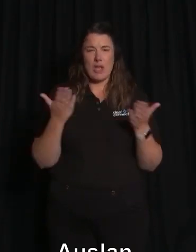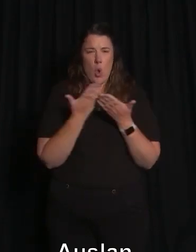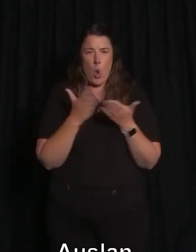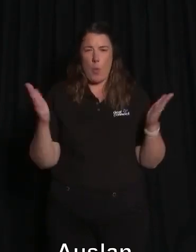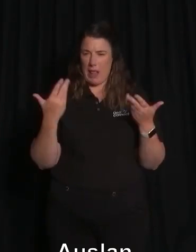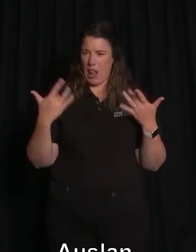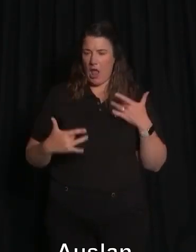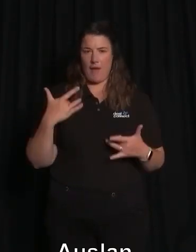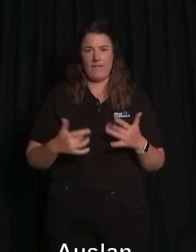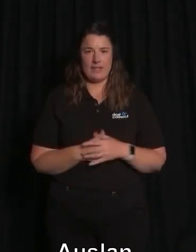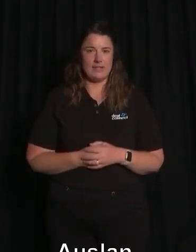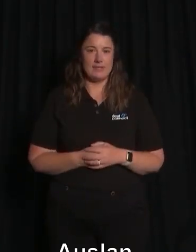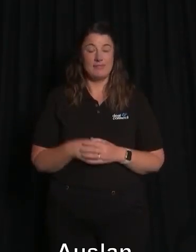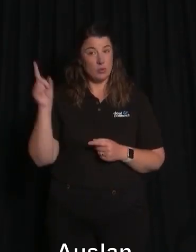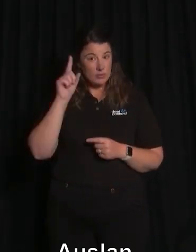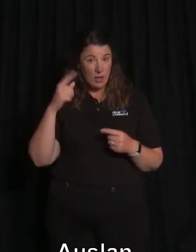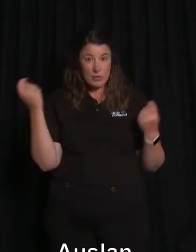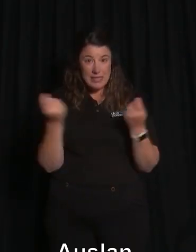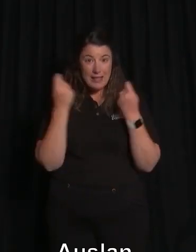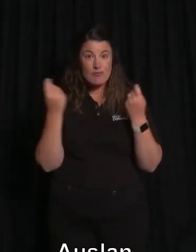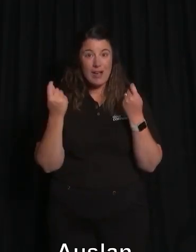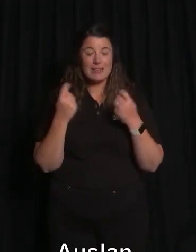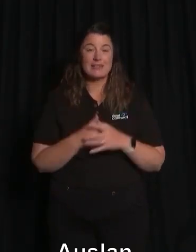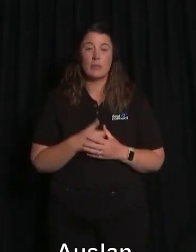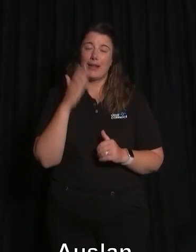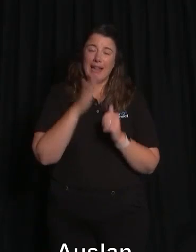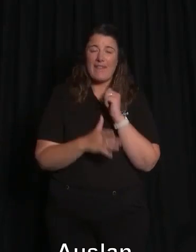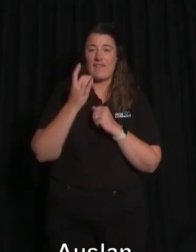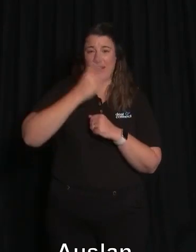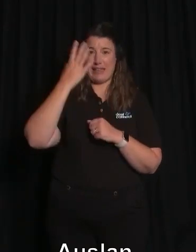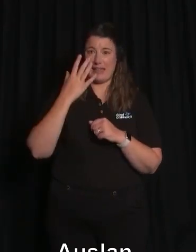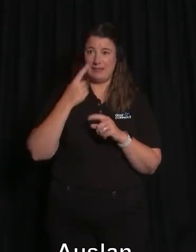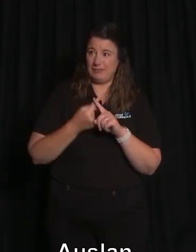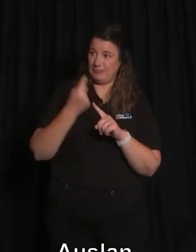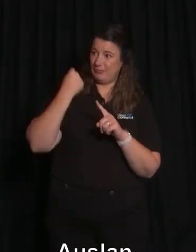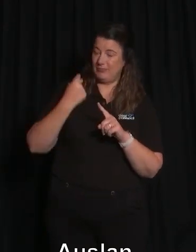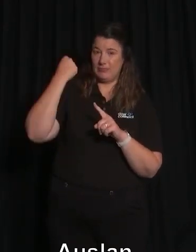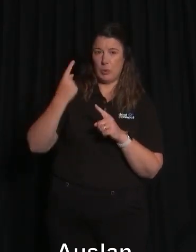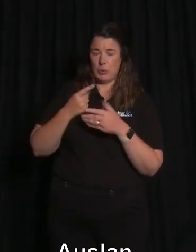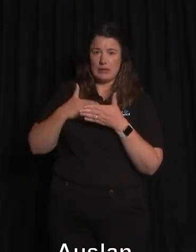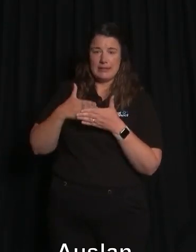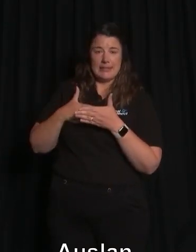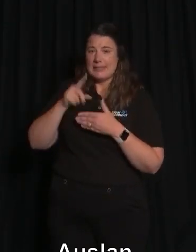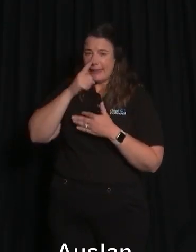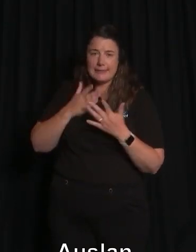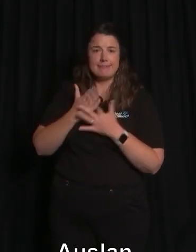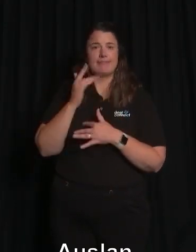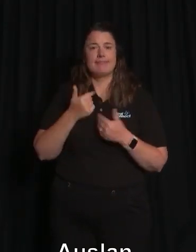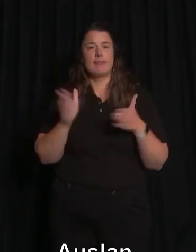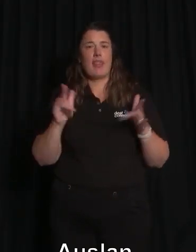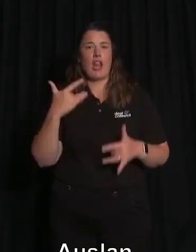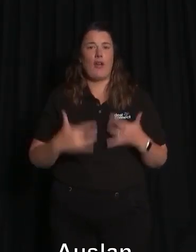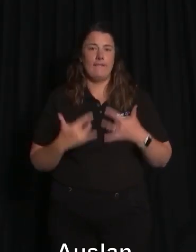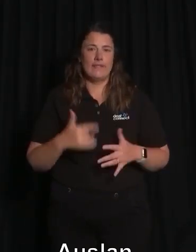openly. And while tonight we celebrate, we never forget those prevented from doing so. We gather here